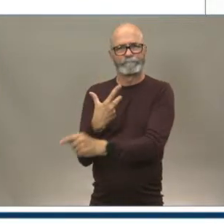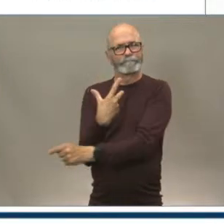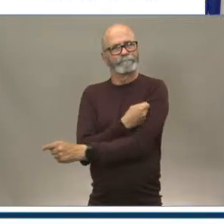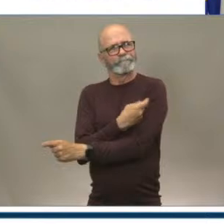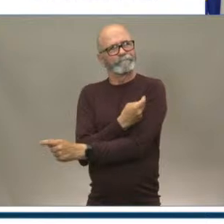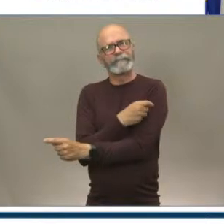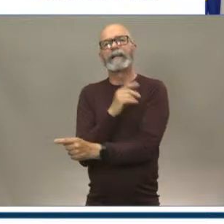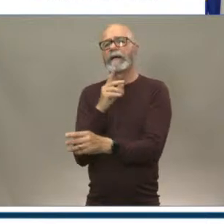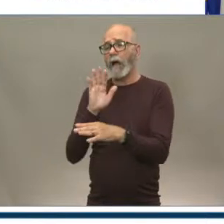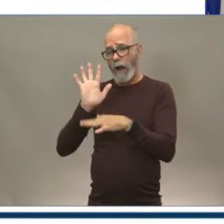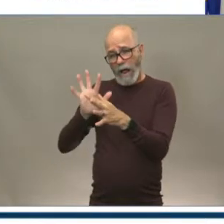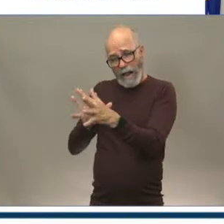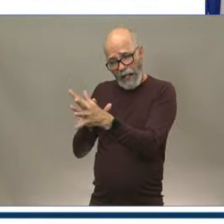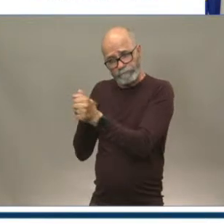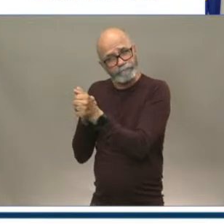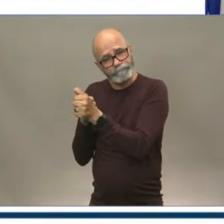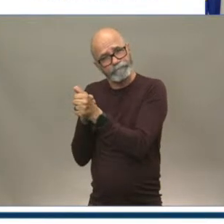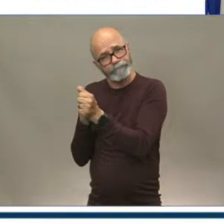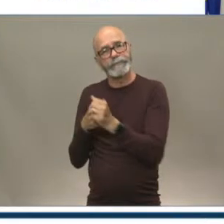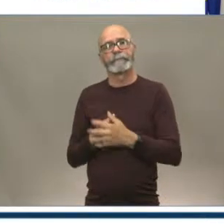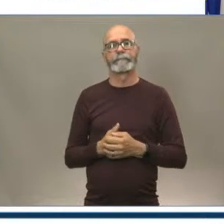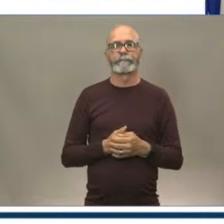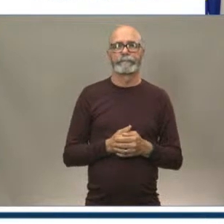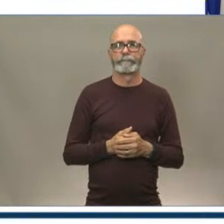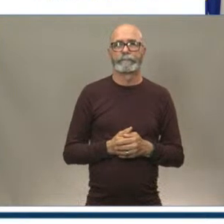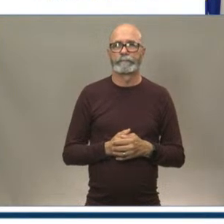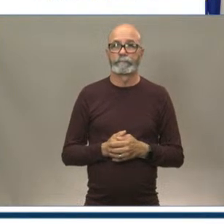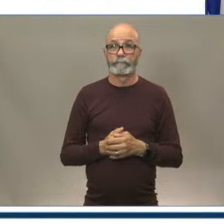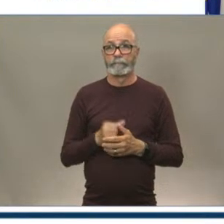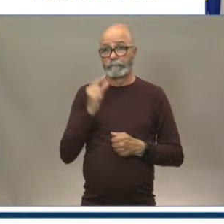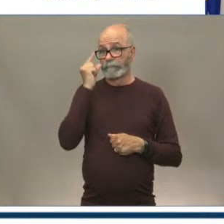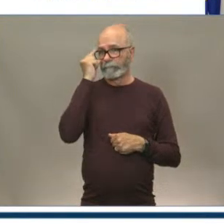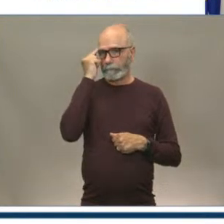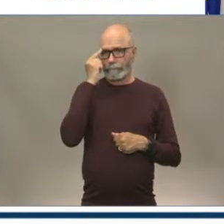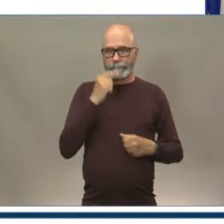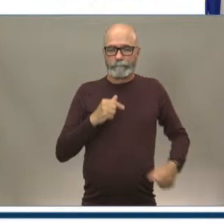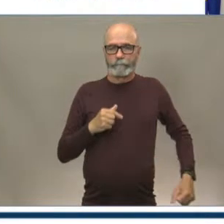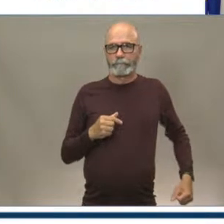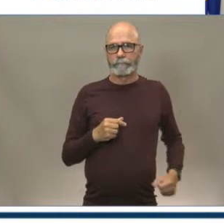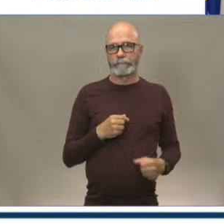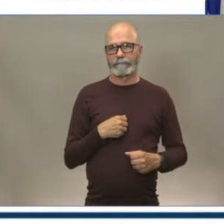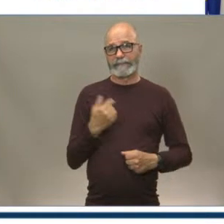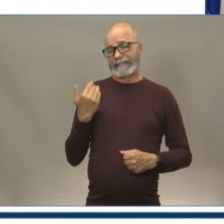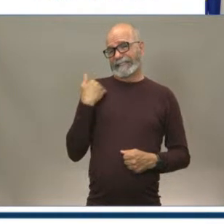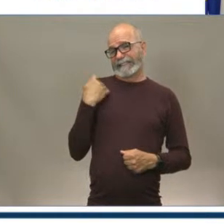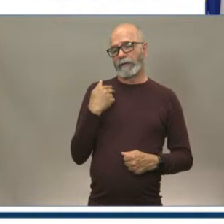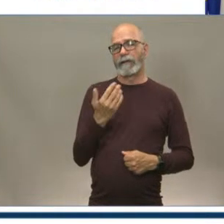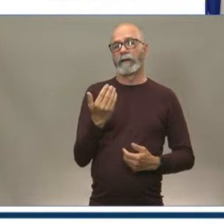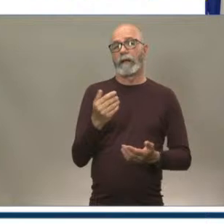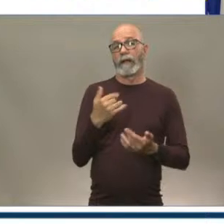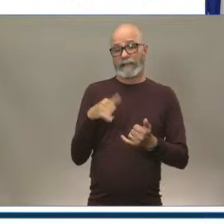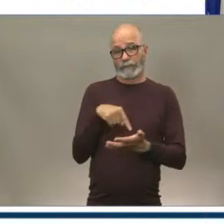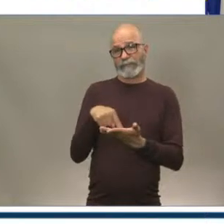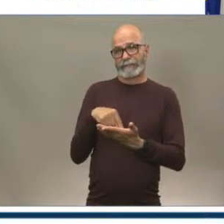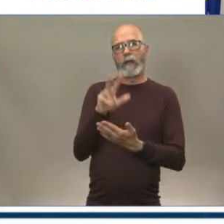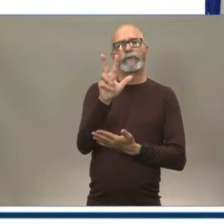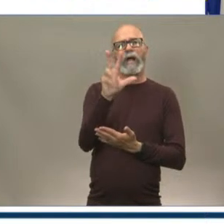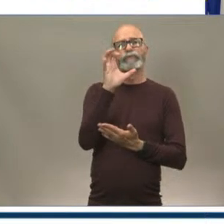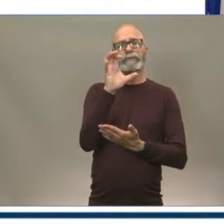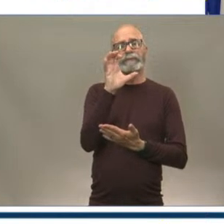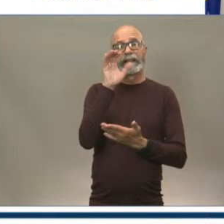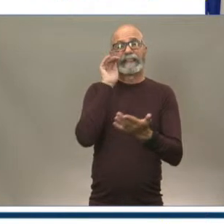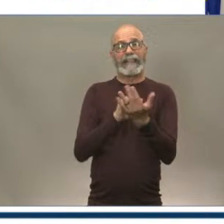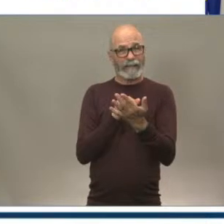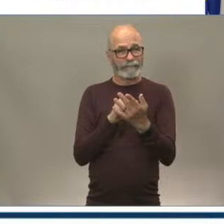well. The other big milestone we passed this week is 300,000 doses in arms. As of